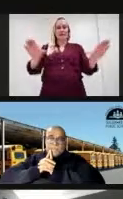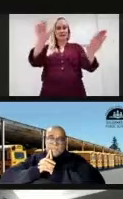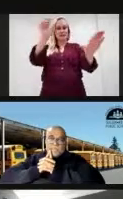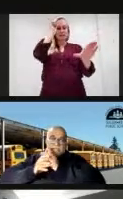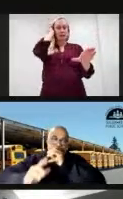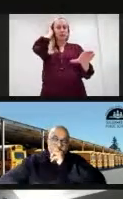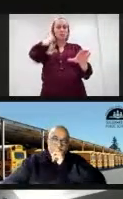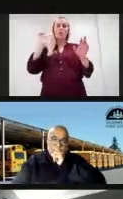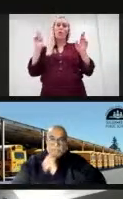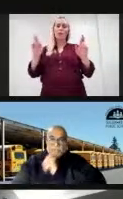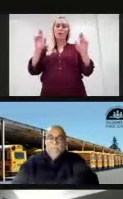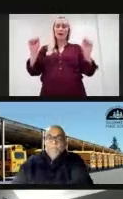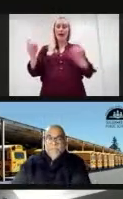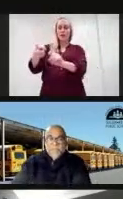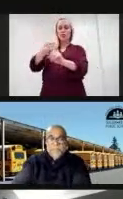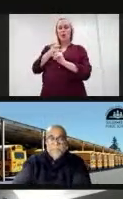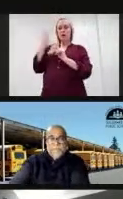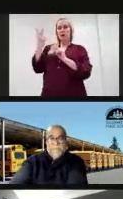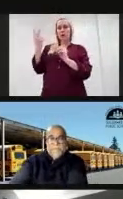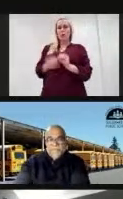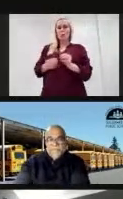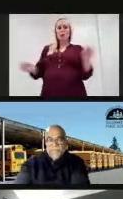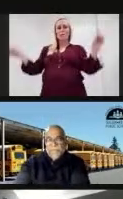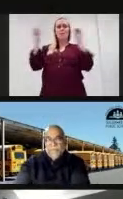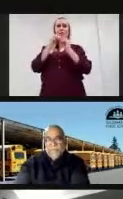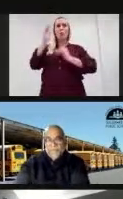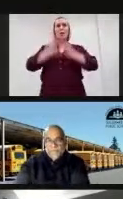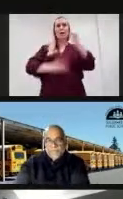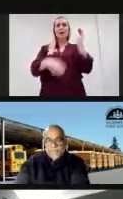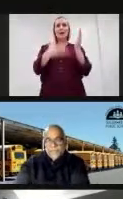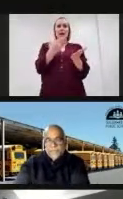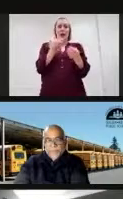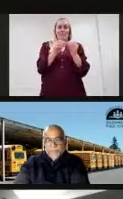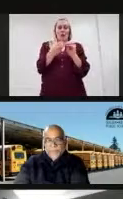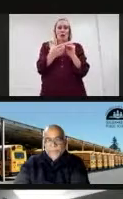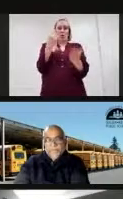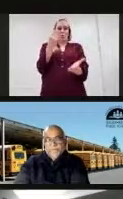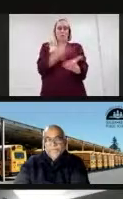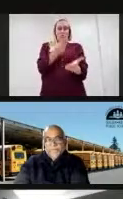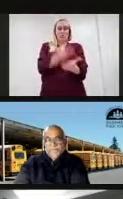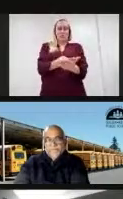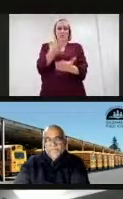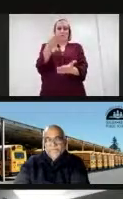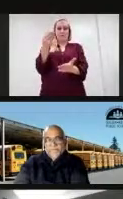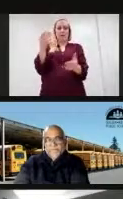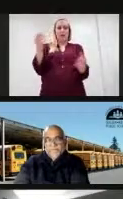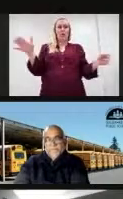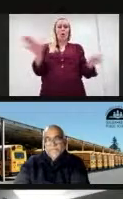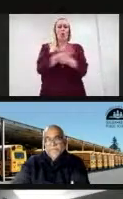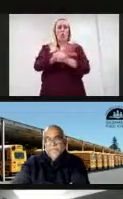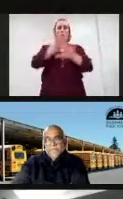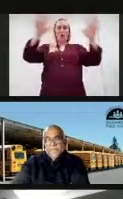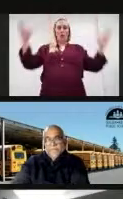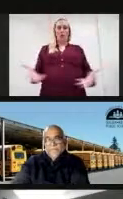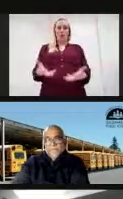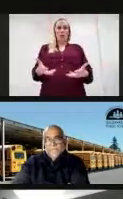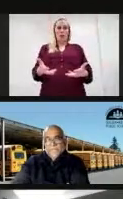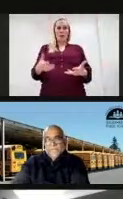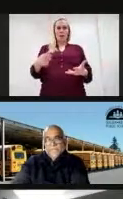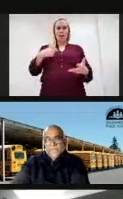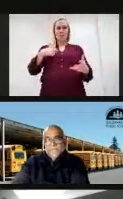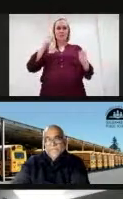somebody with more than just a number, but kind of the whole package. I find the 425 kind of